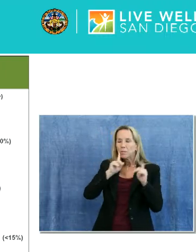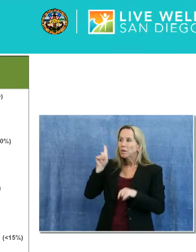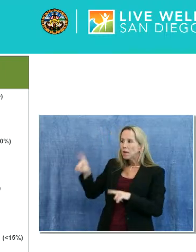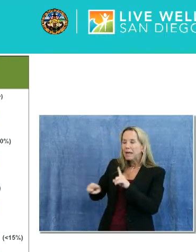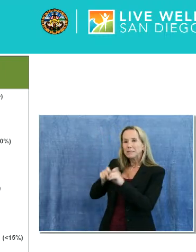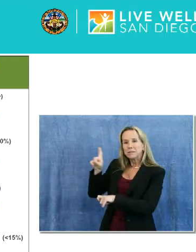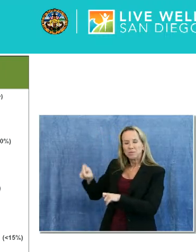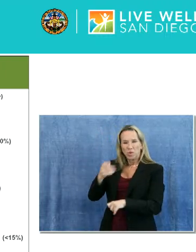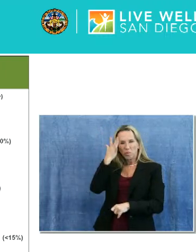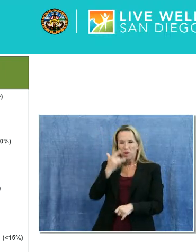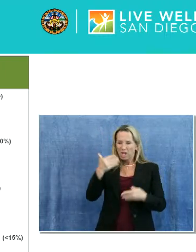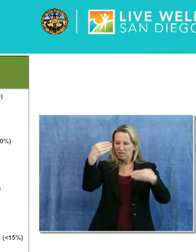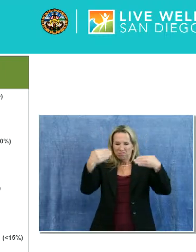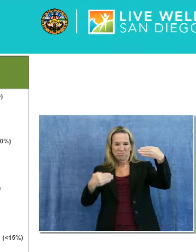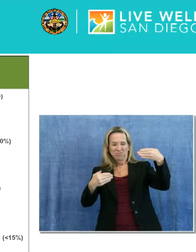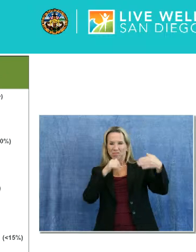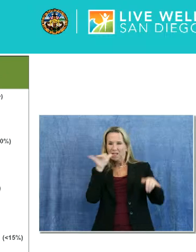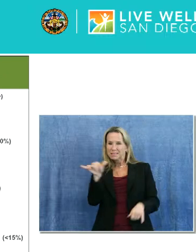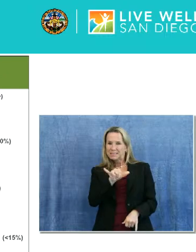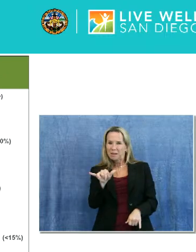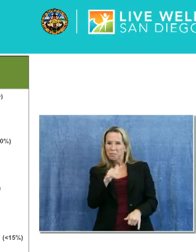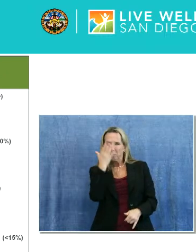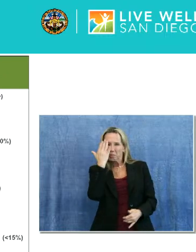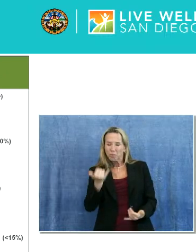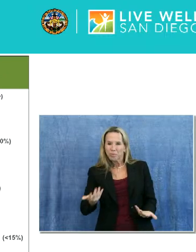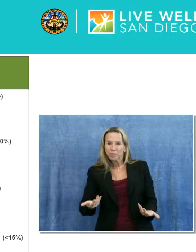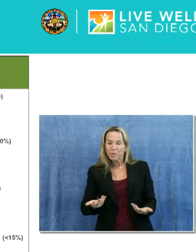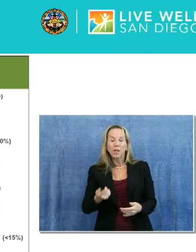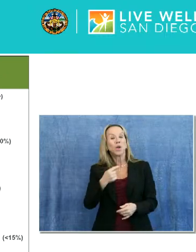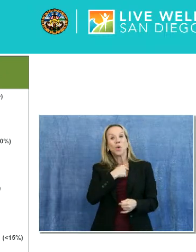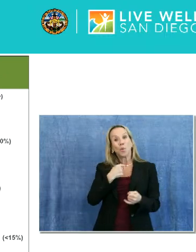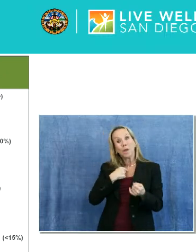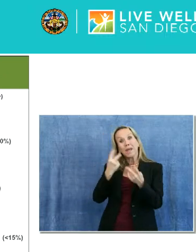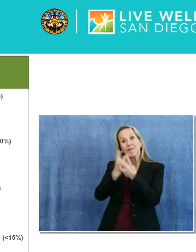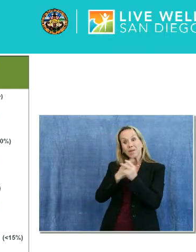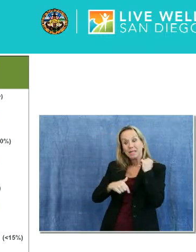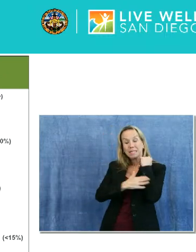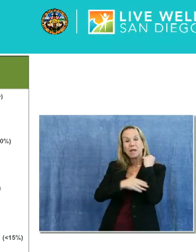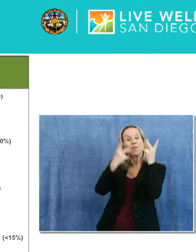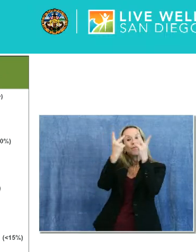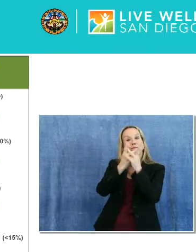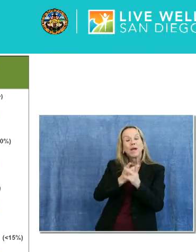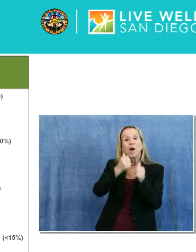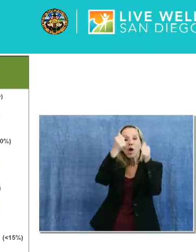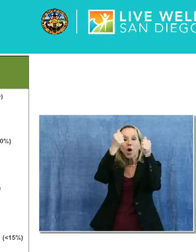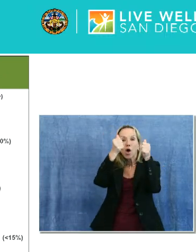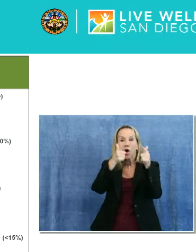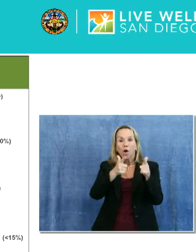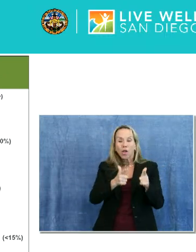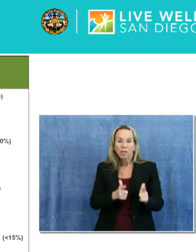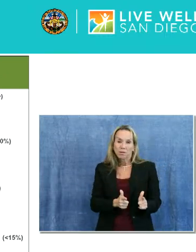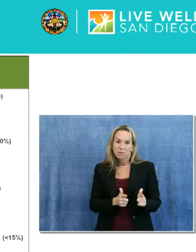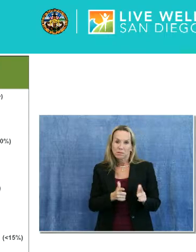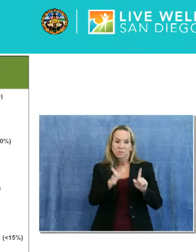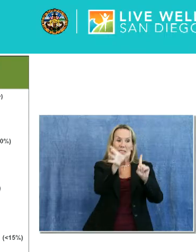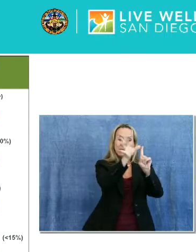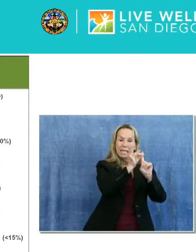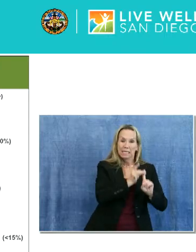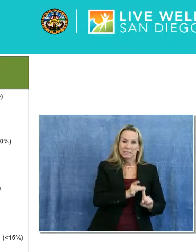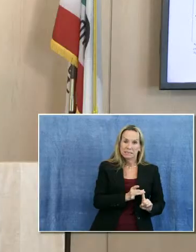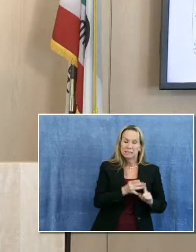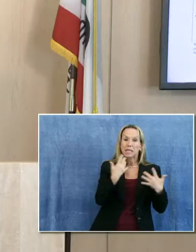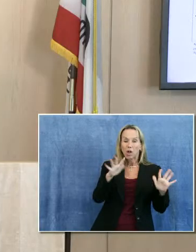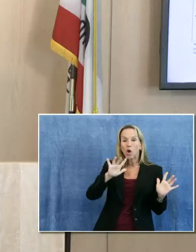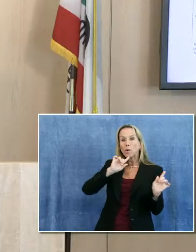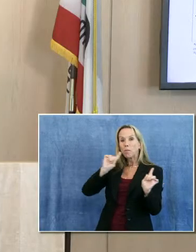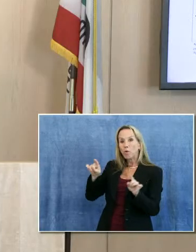ask is, why are those two numbers different? We calculate our numbers based on all cases that have been reported